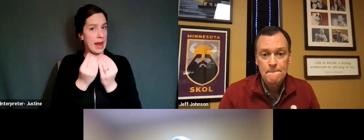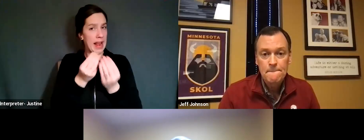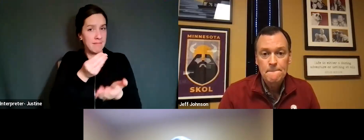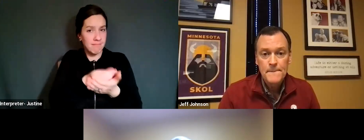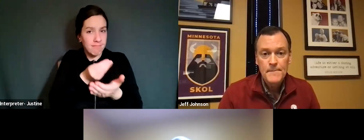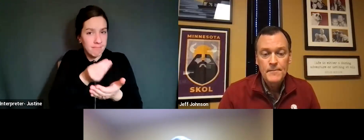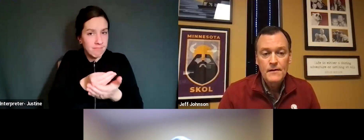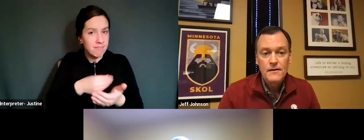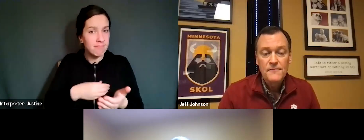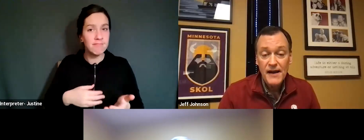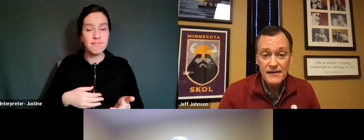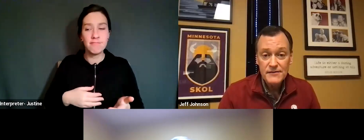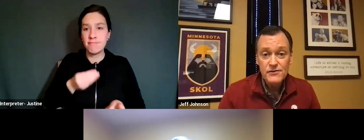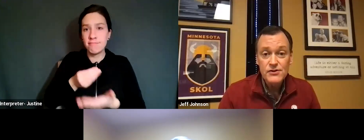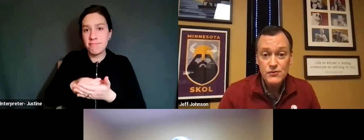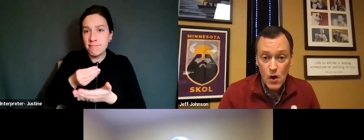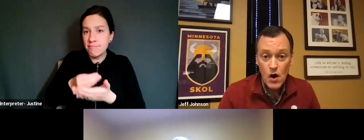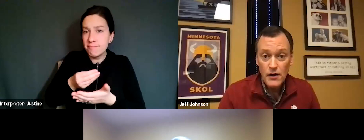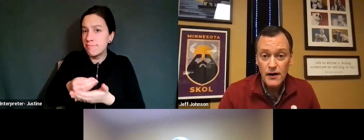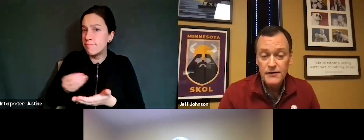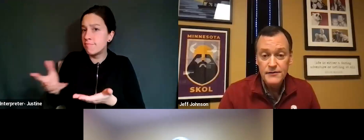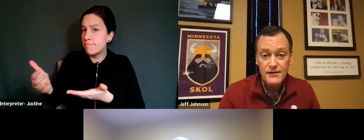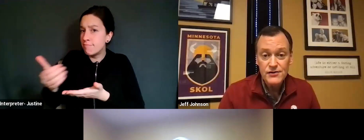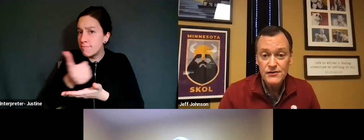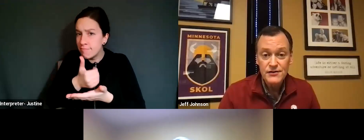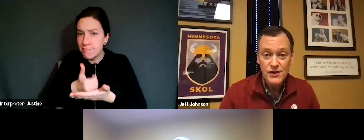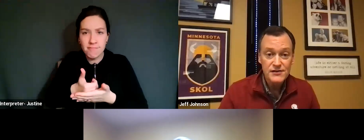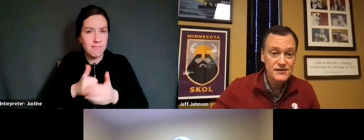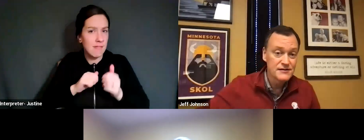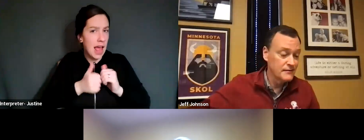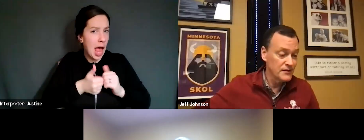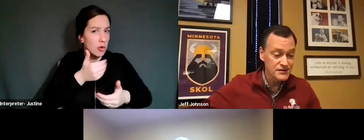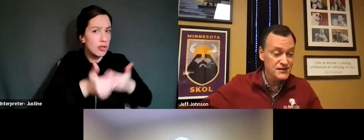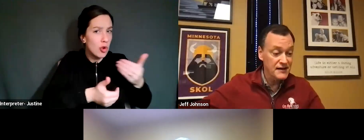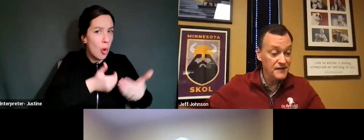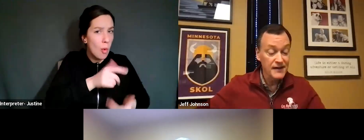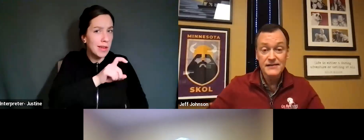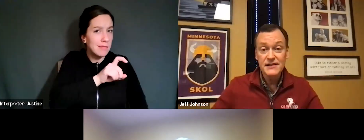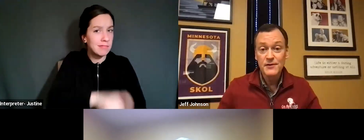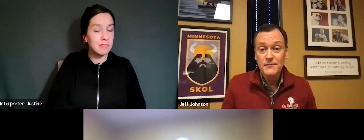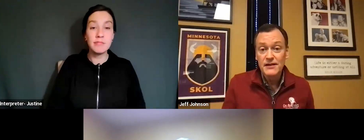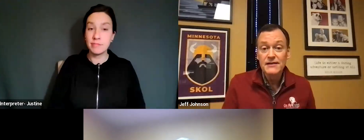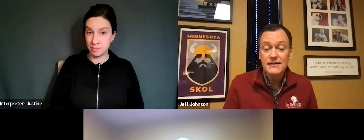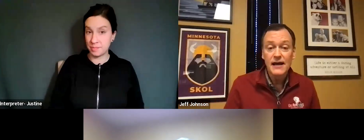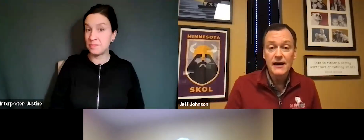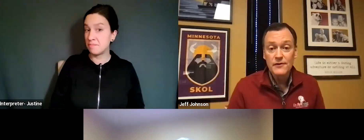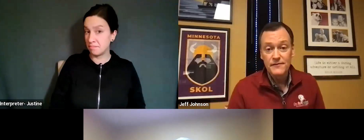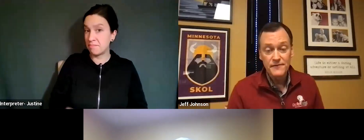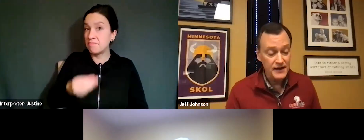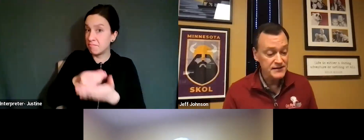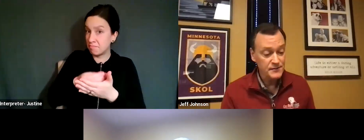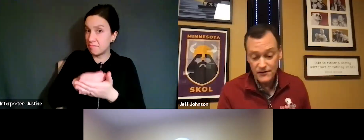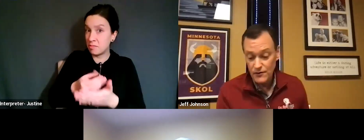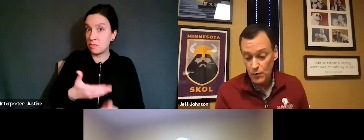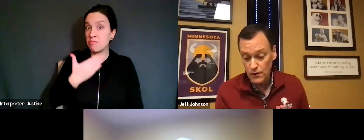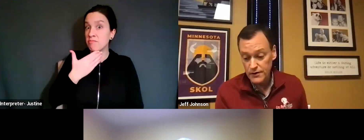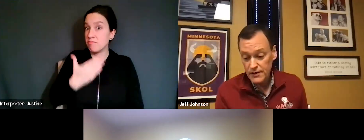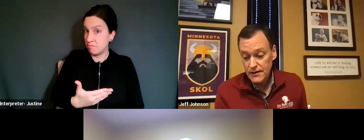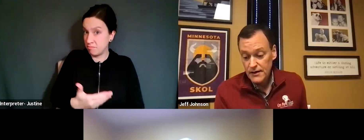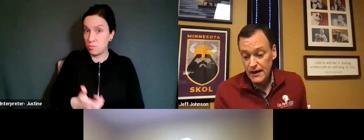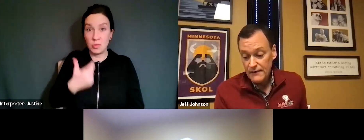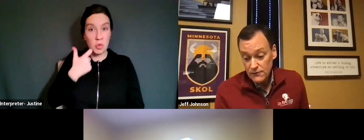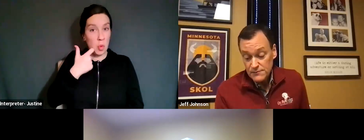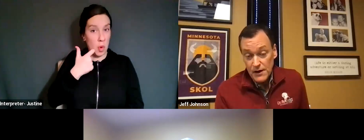going? Finances are strong. We just had a finance committee meeting today with the finance committee of the